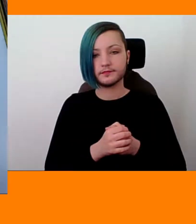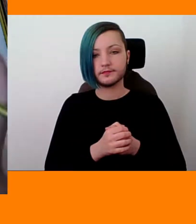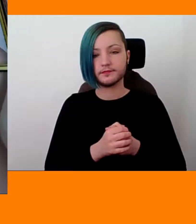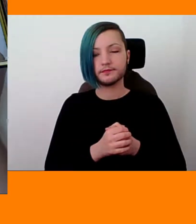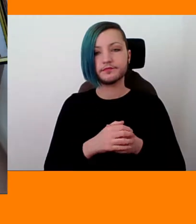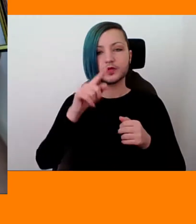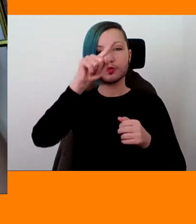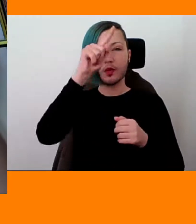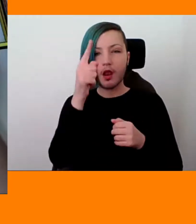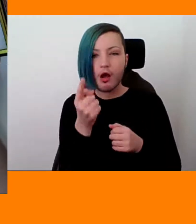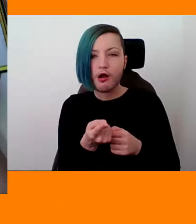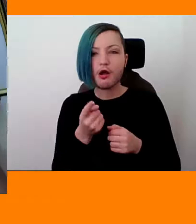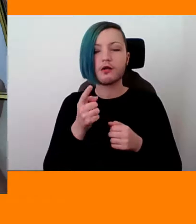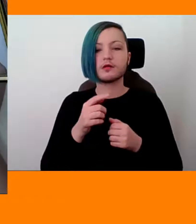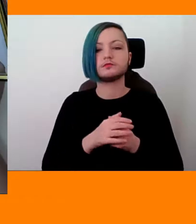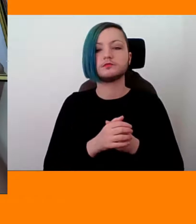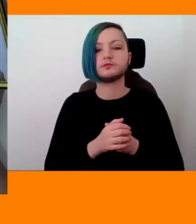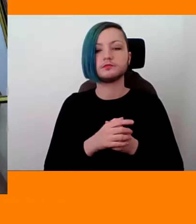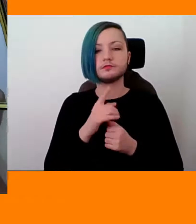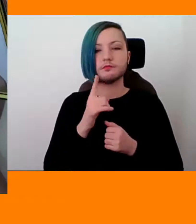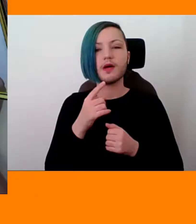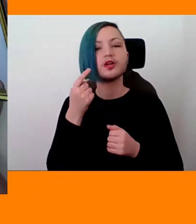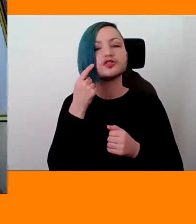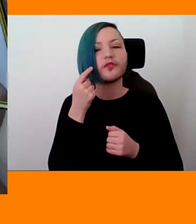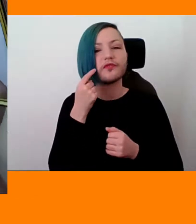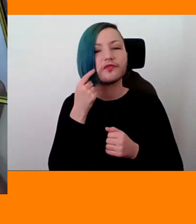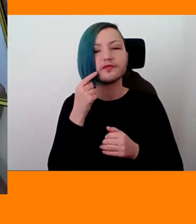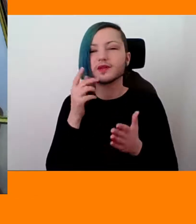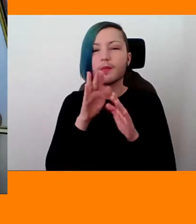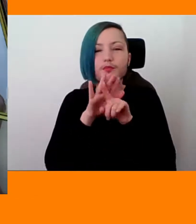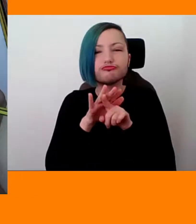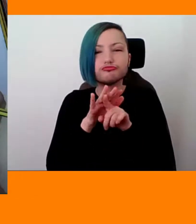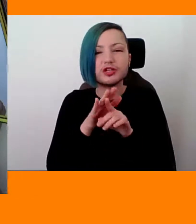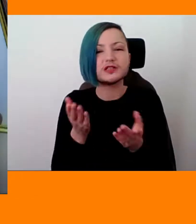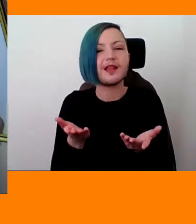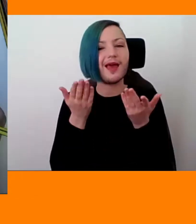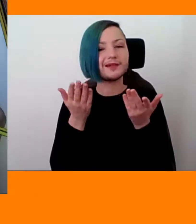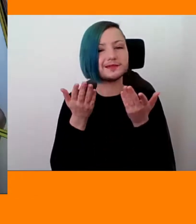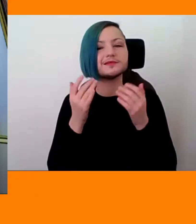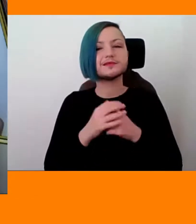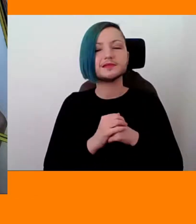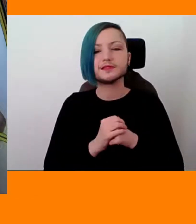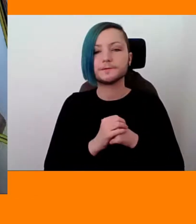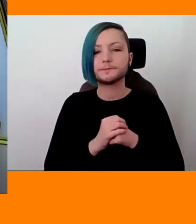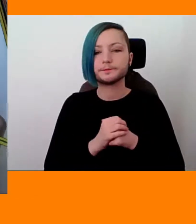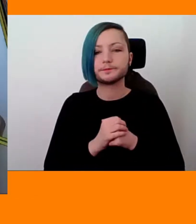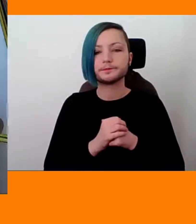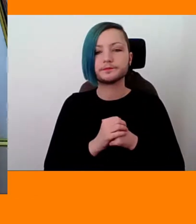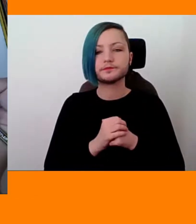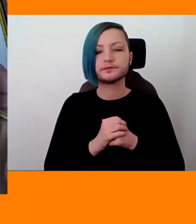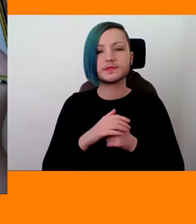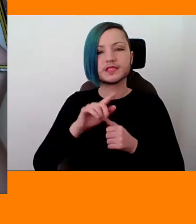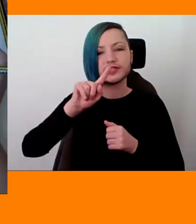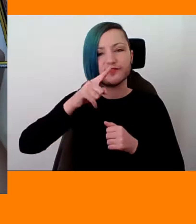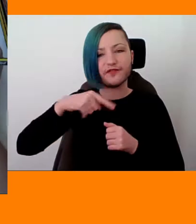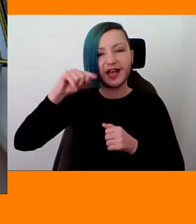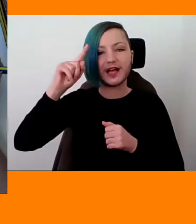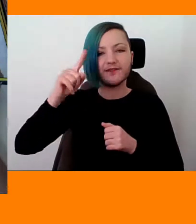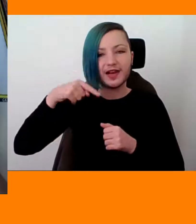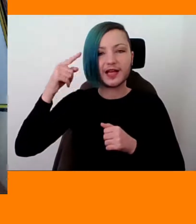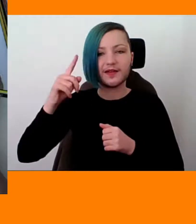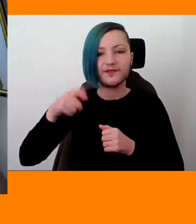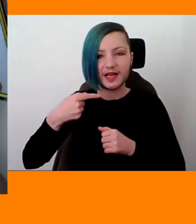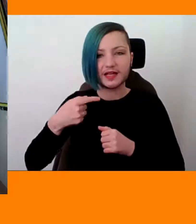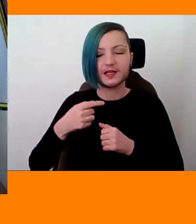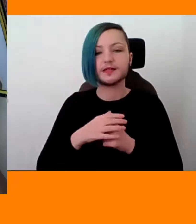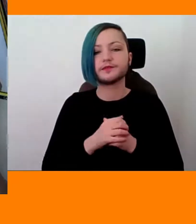bit longer, but make sure you keep it nice and soft. Don't push down too hard. And just flick them round.